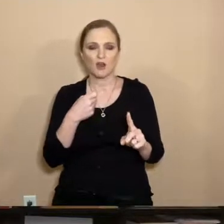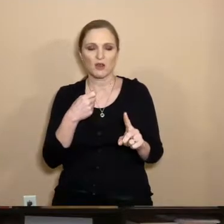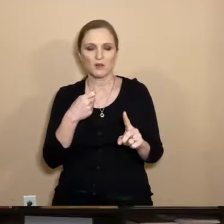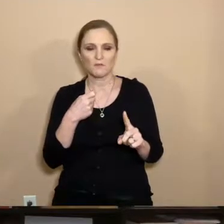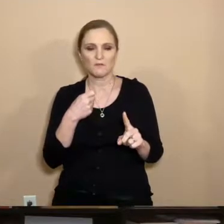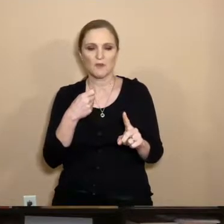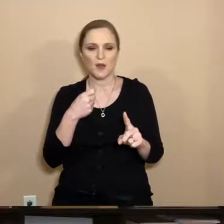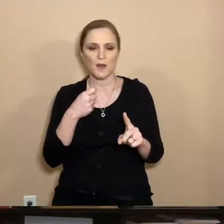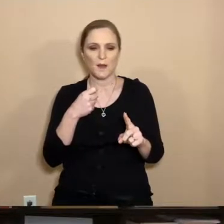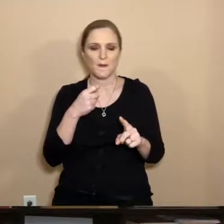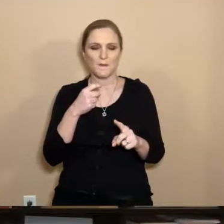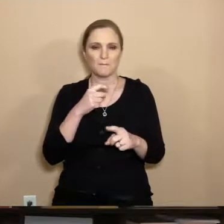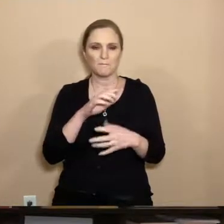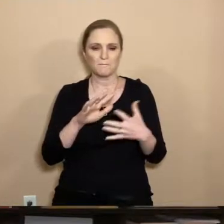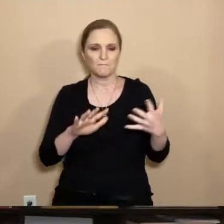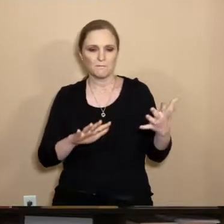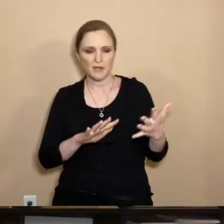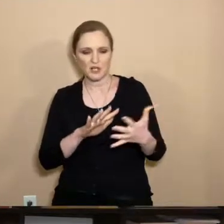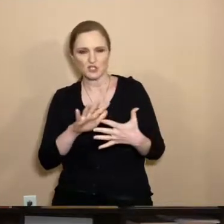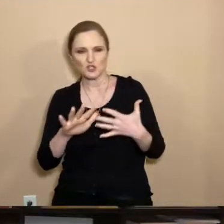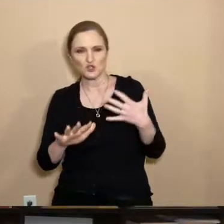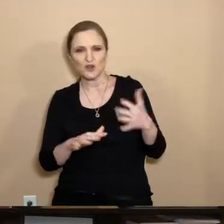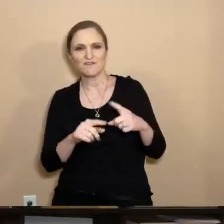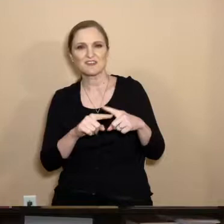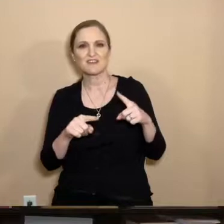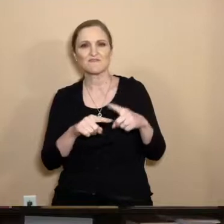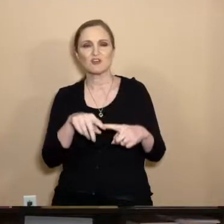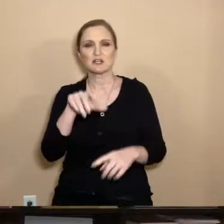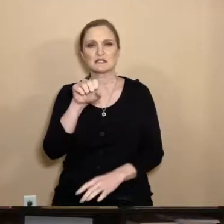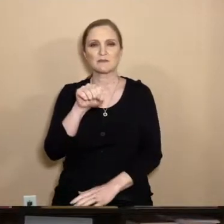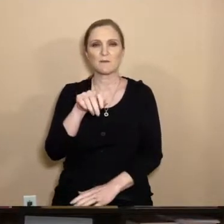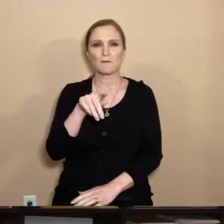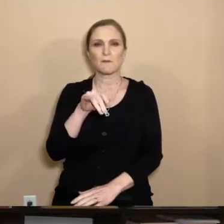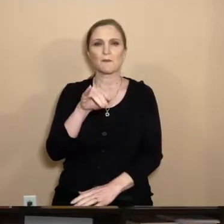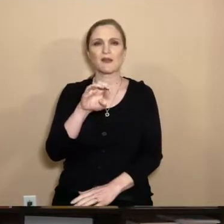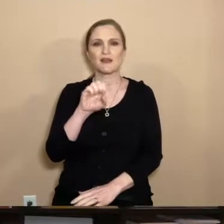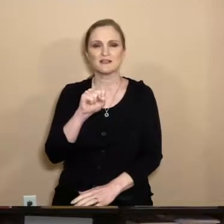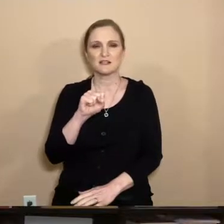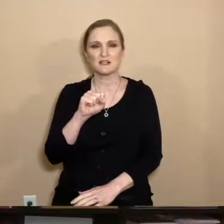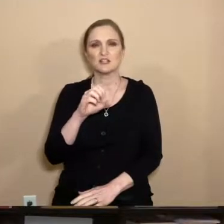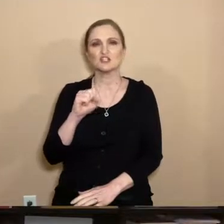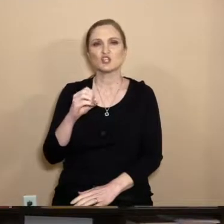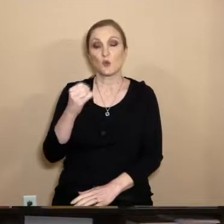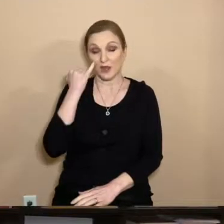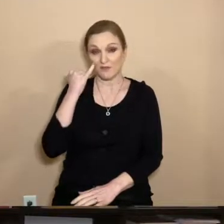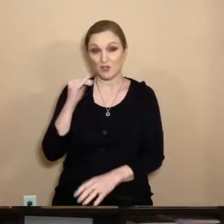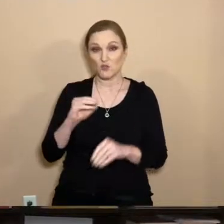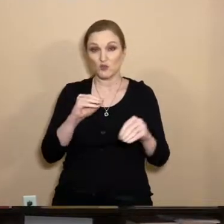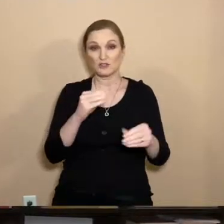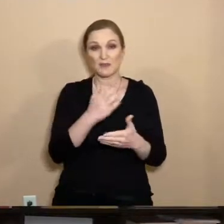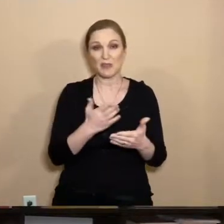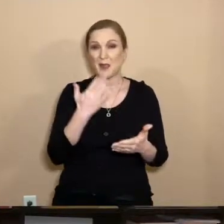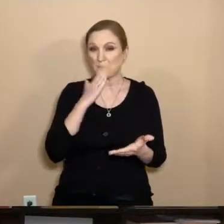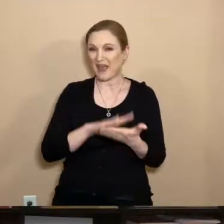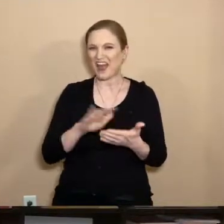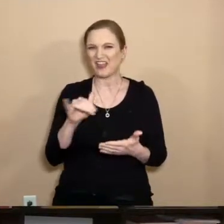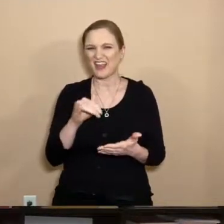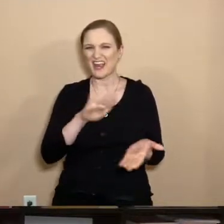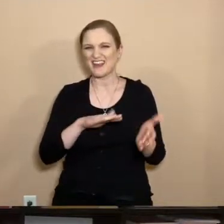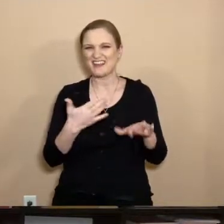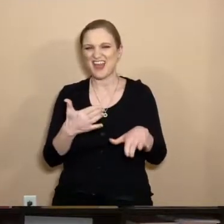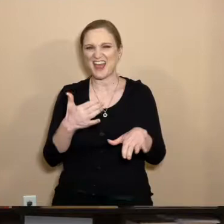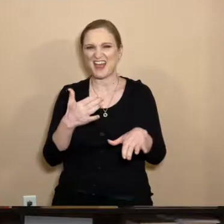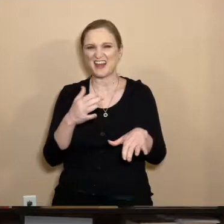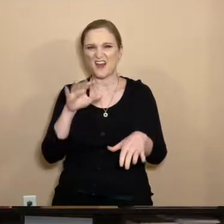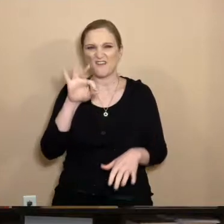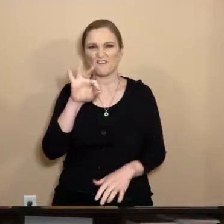a mixing or a blending of many different spices, to where the introduction of something as foul as a dead fly